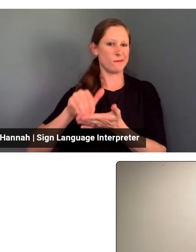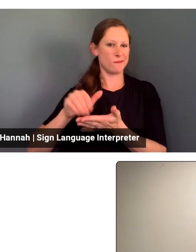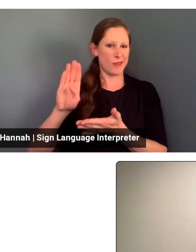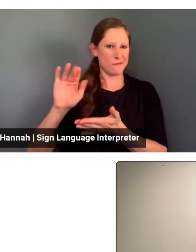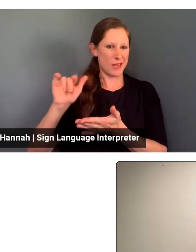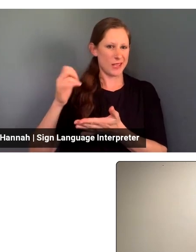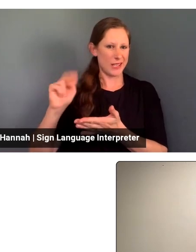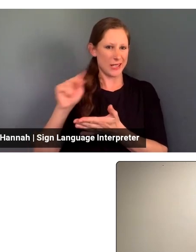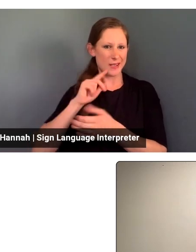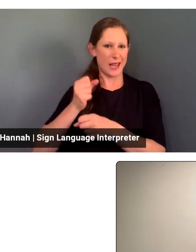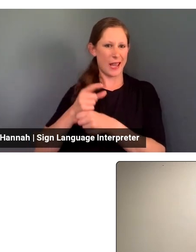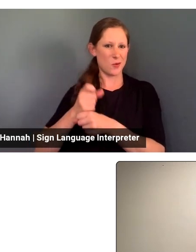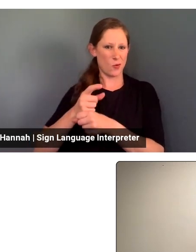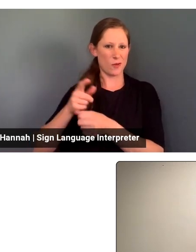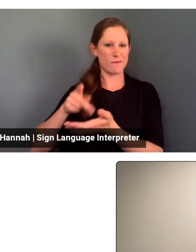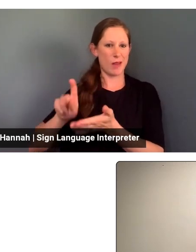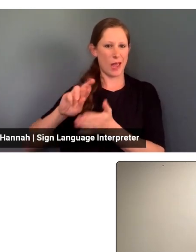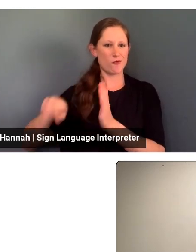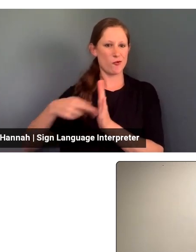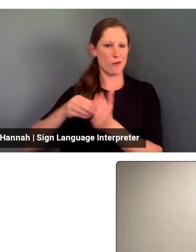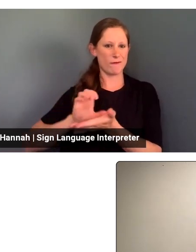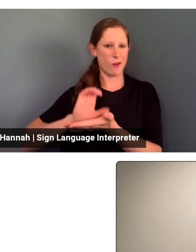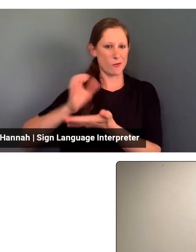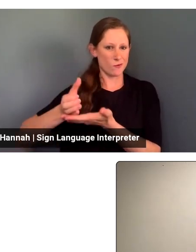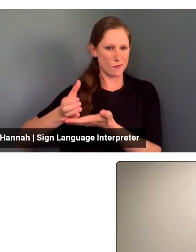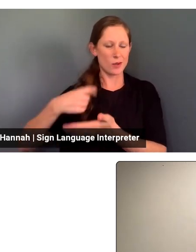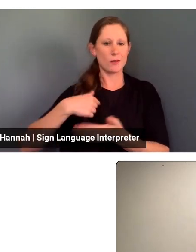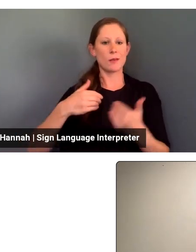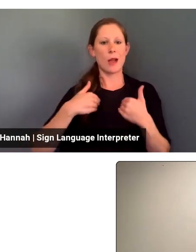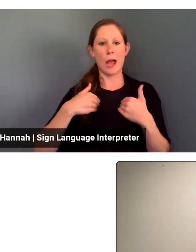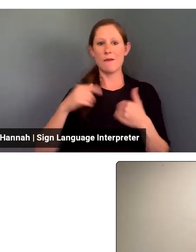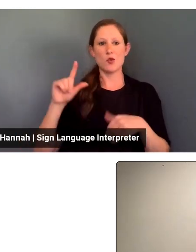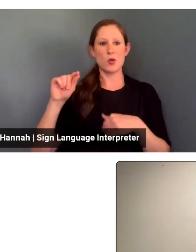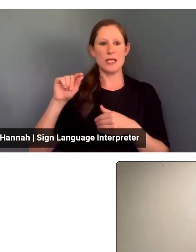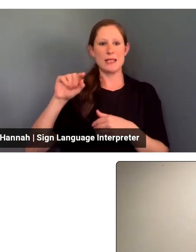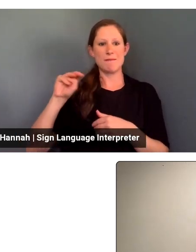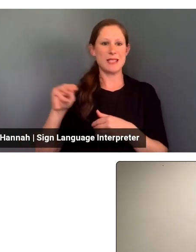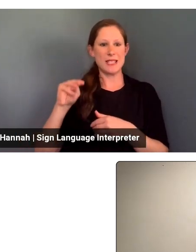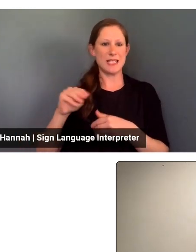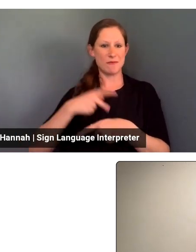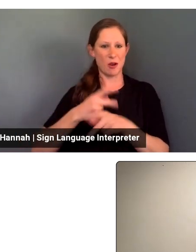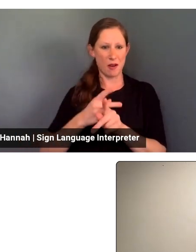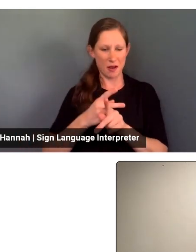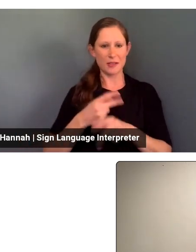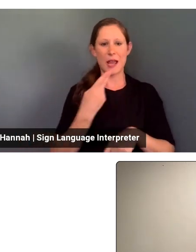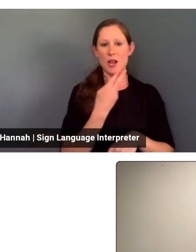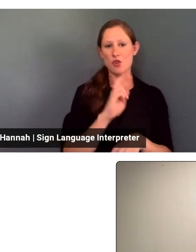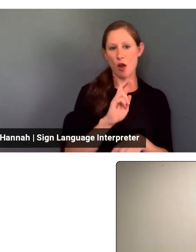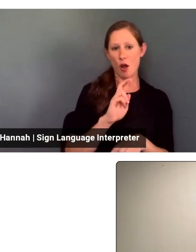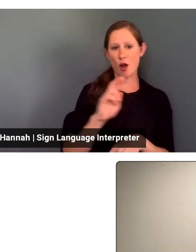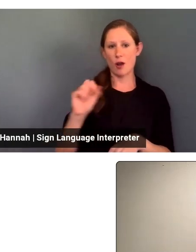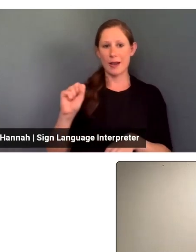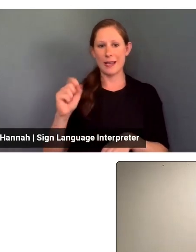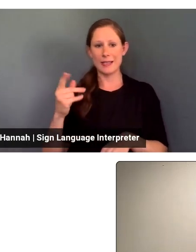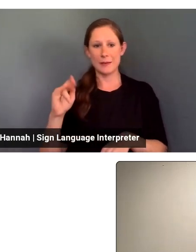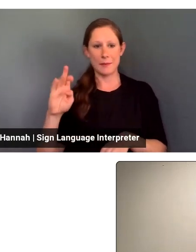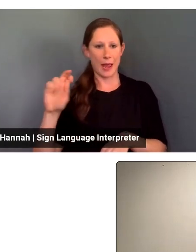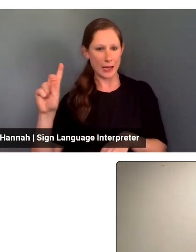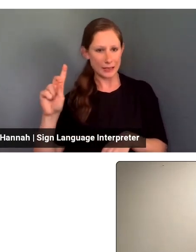volumes. We have more than 20 different products across HR, IT, and spend, including